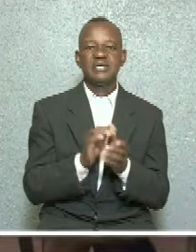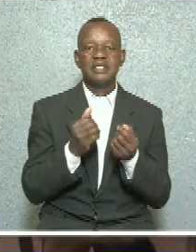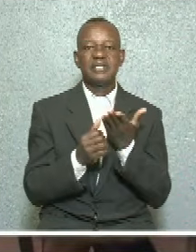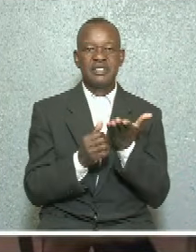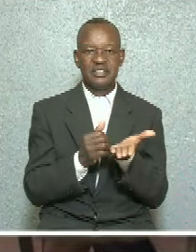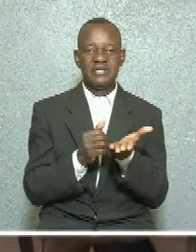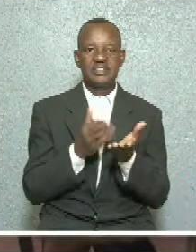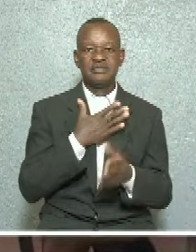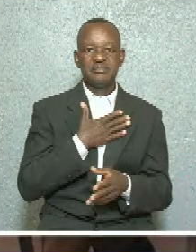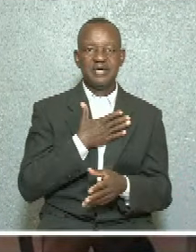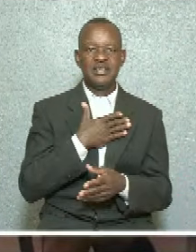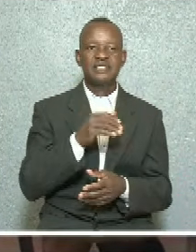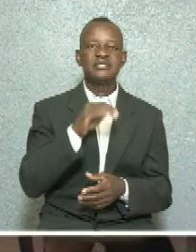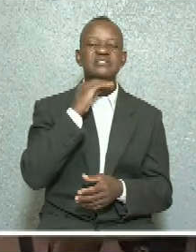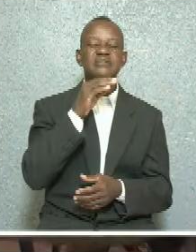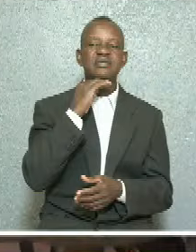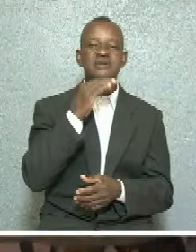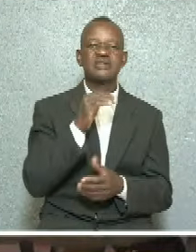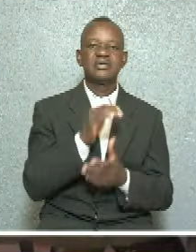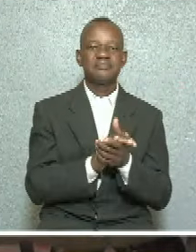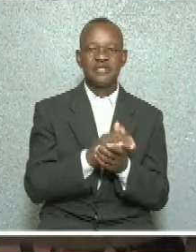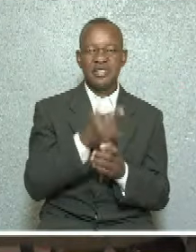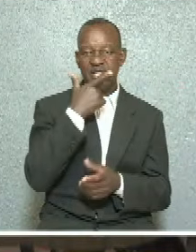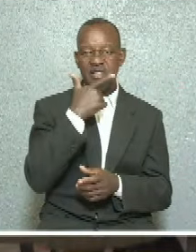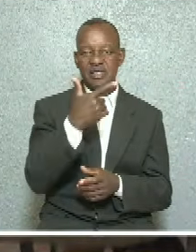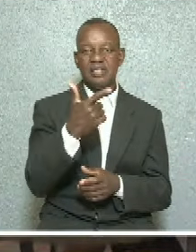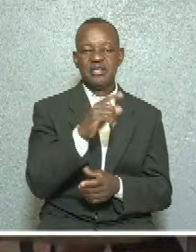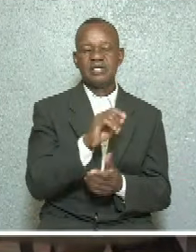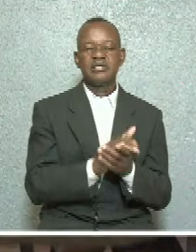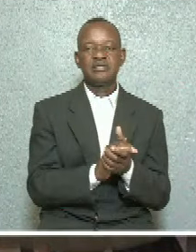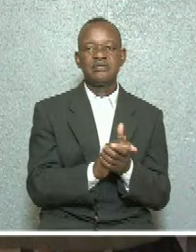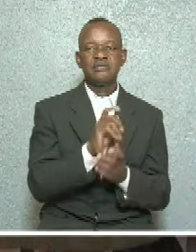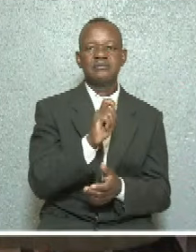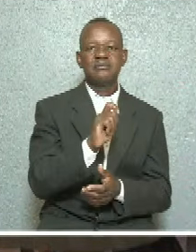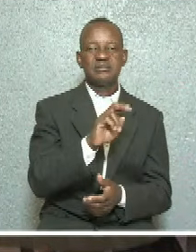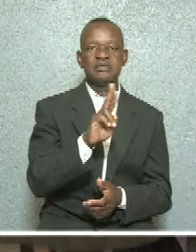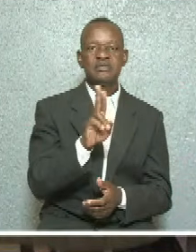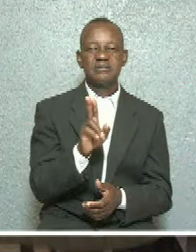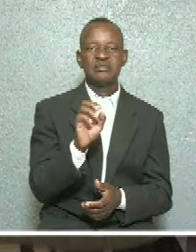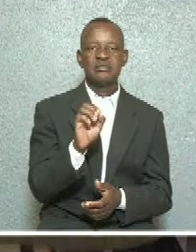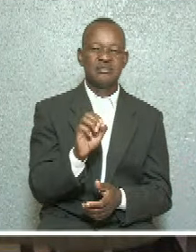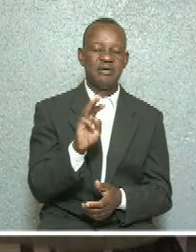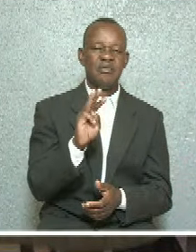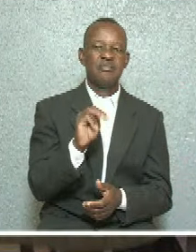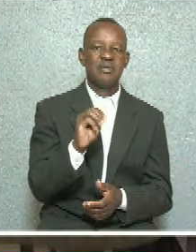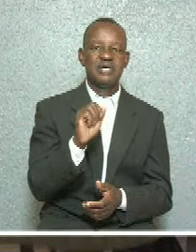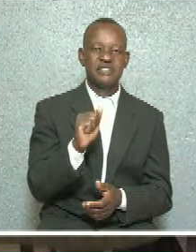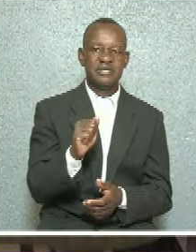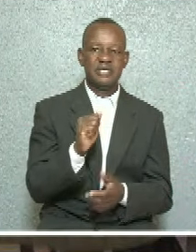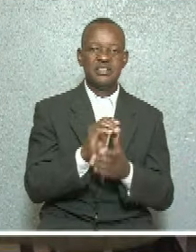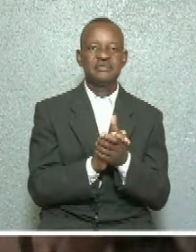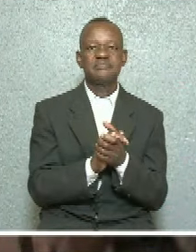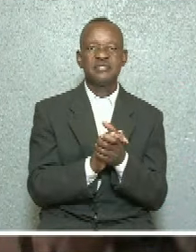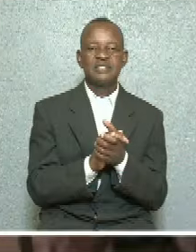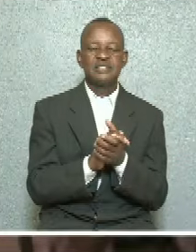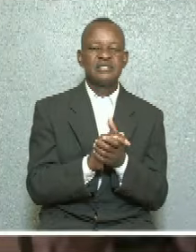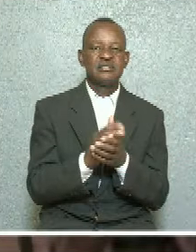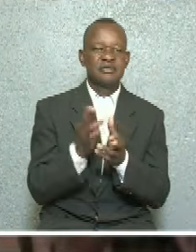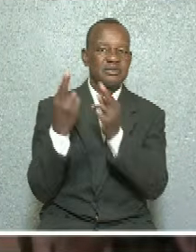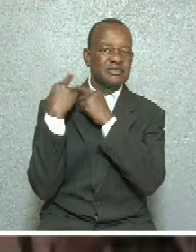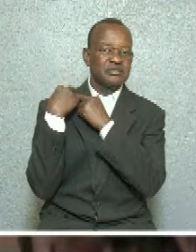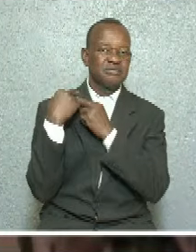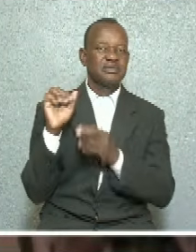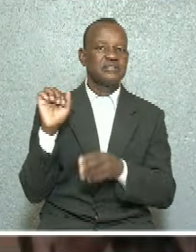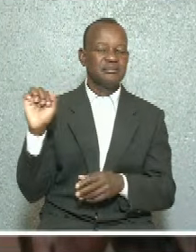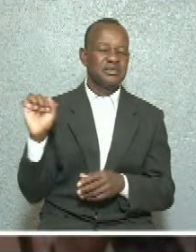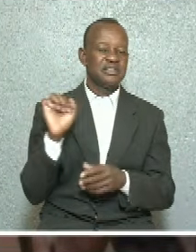Thank you, Thomas. So as you heard, Homeboy is doing procurement. He wants to work with the money, right? There's a question from